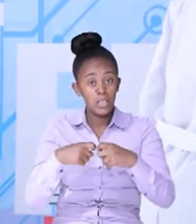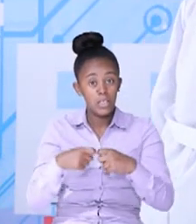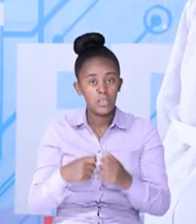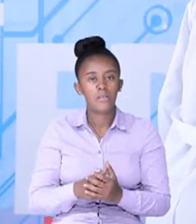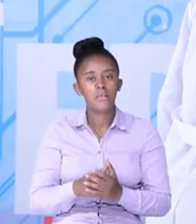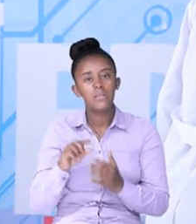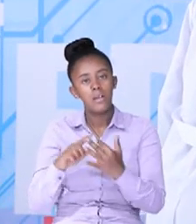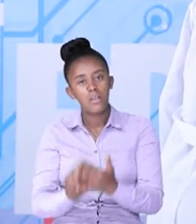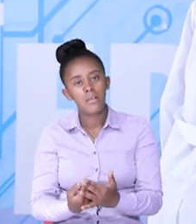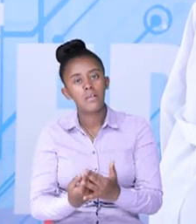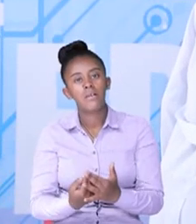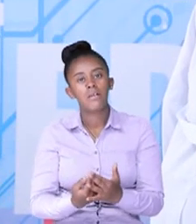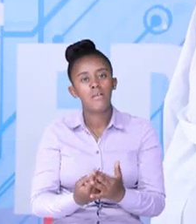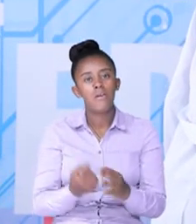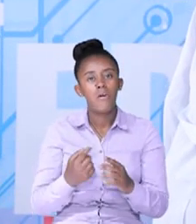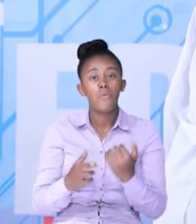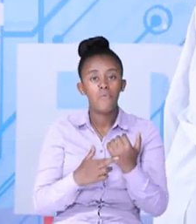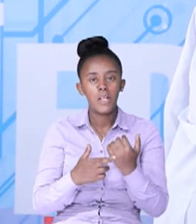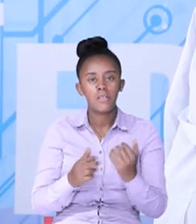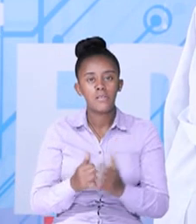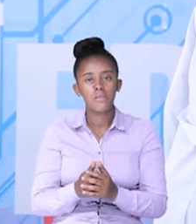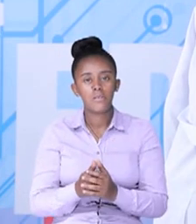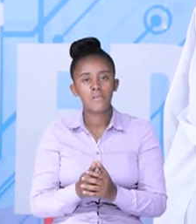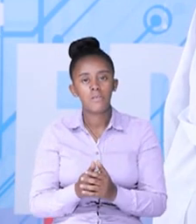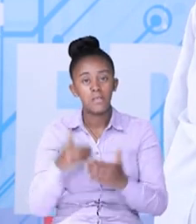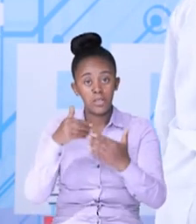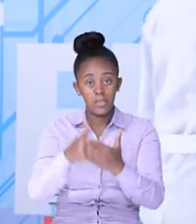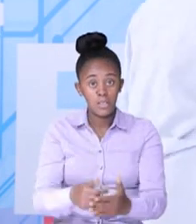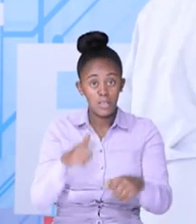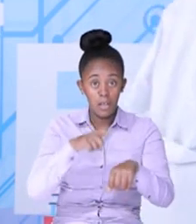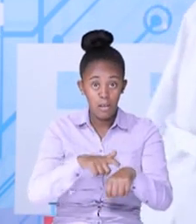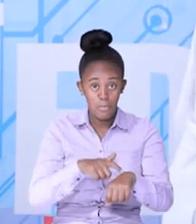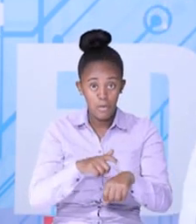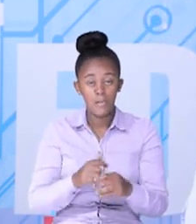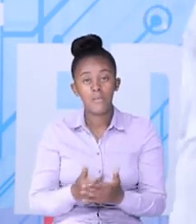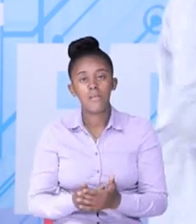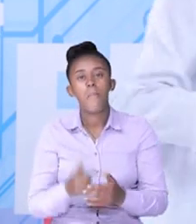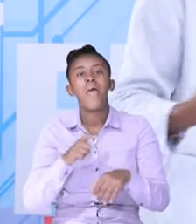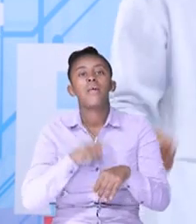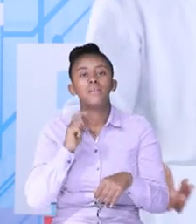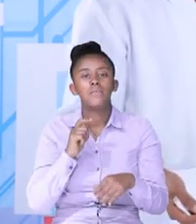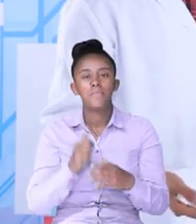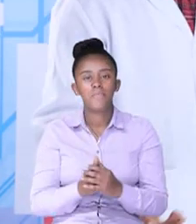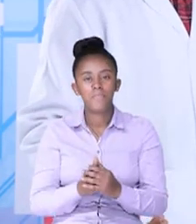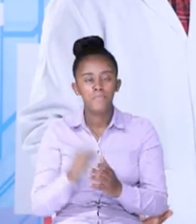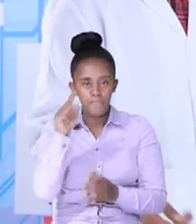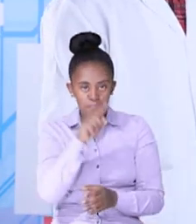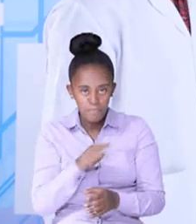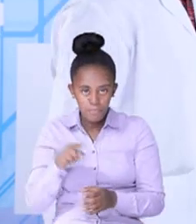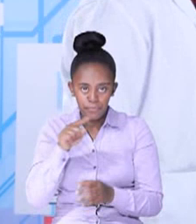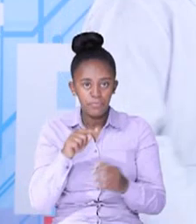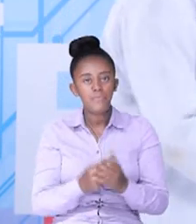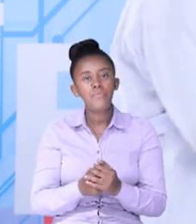this charged particle is moving starting from here, let's take our reference point here, and reach here, the time it took is known to be